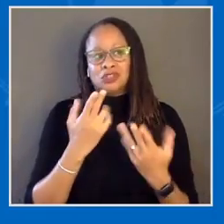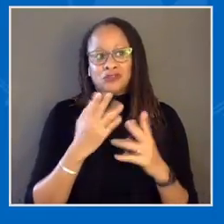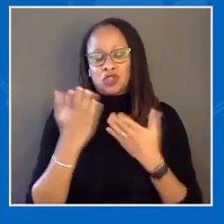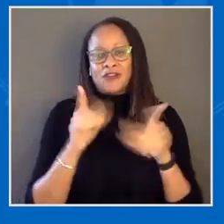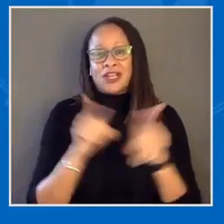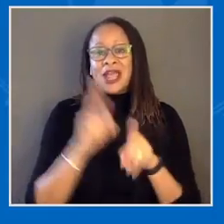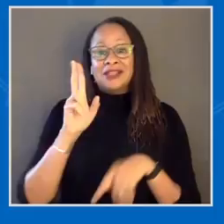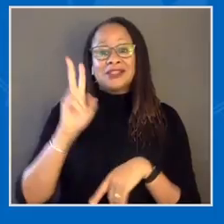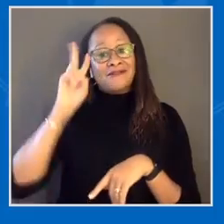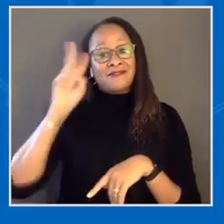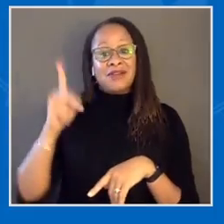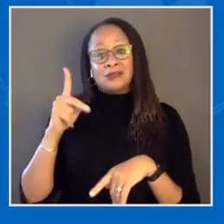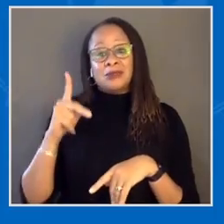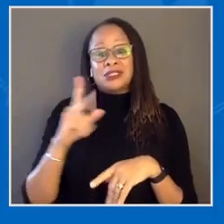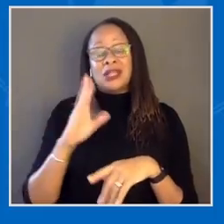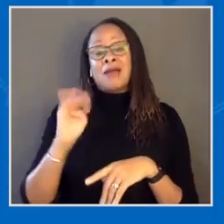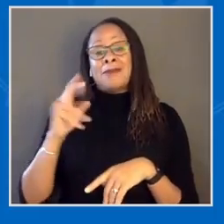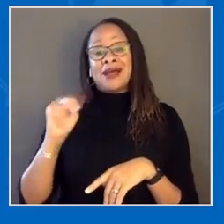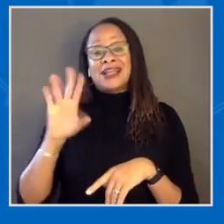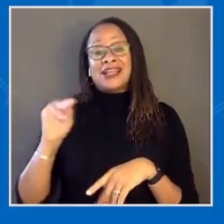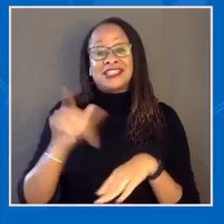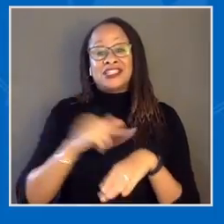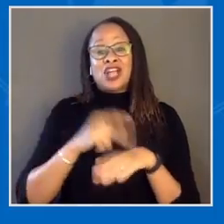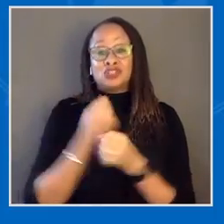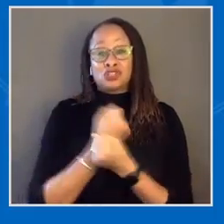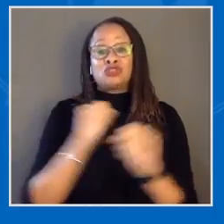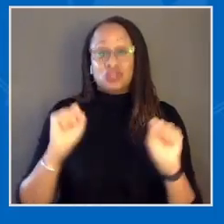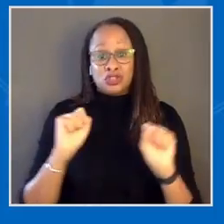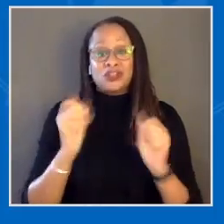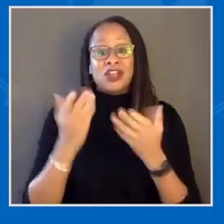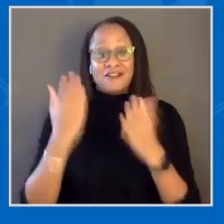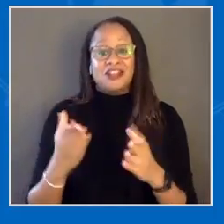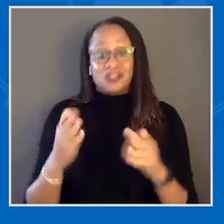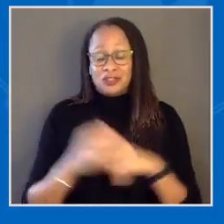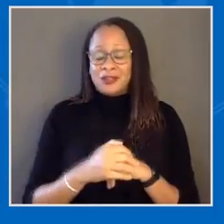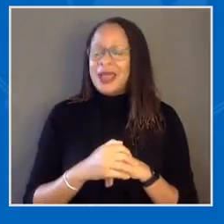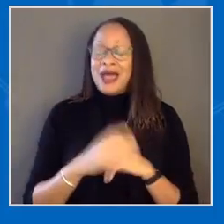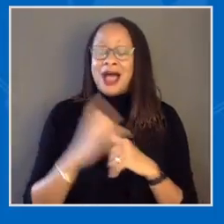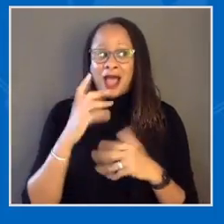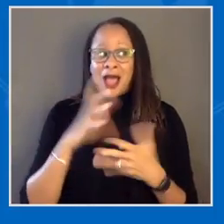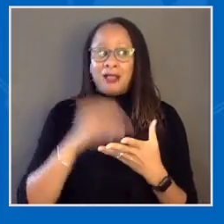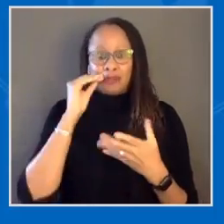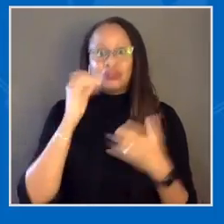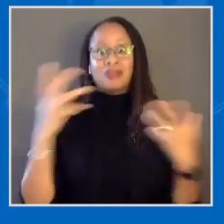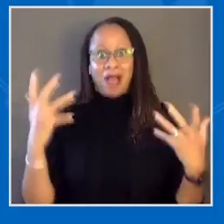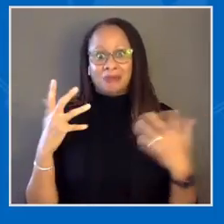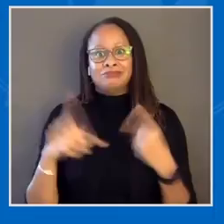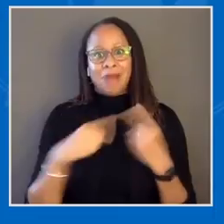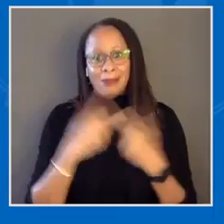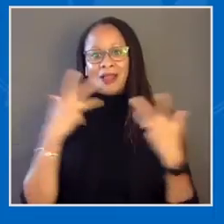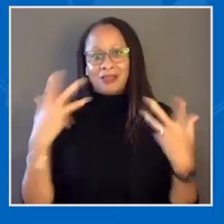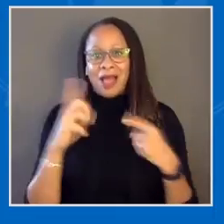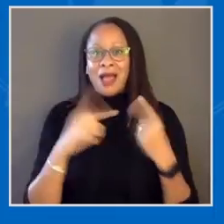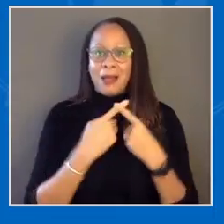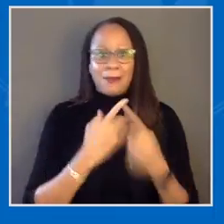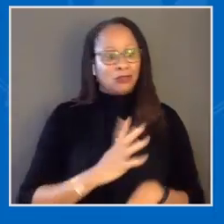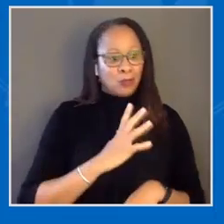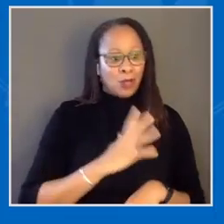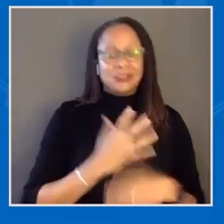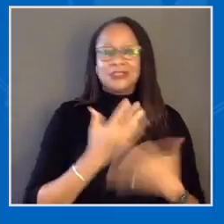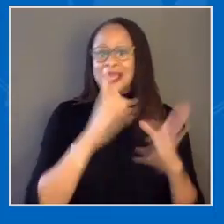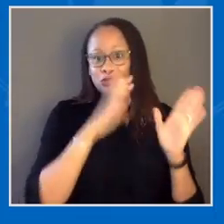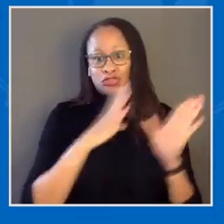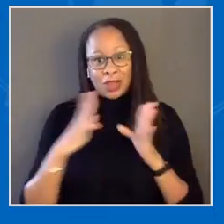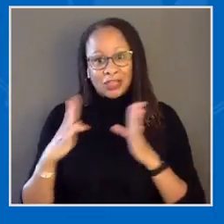president. I learned a lot about a lot. About diplomacy, about strategy, about policy, but most importantly,